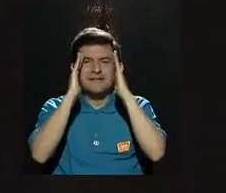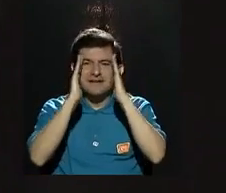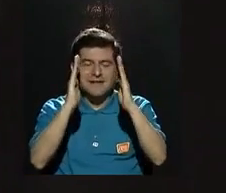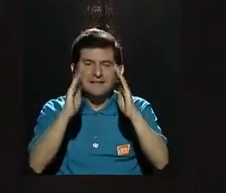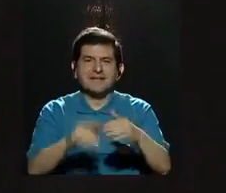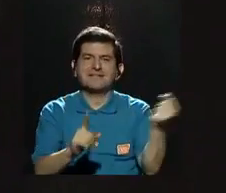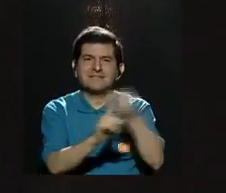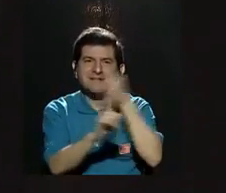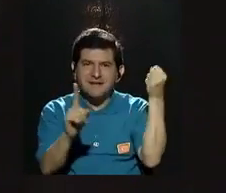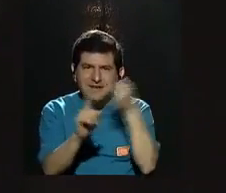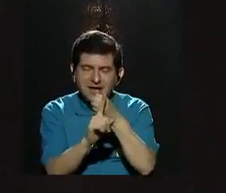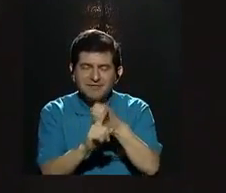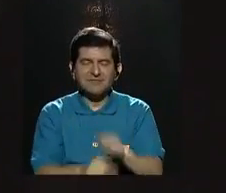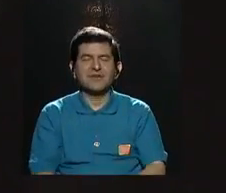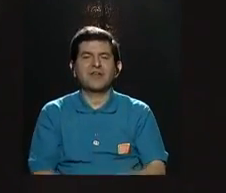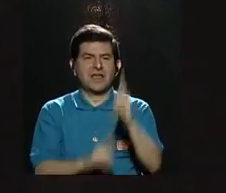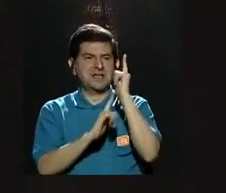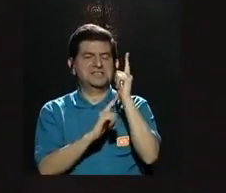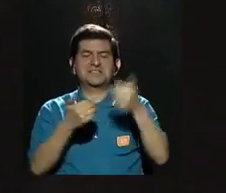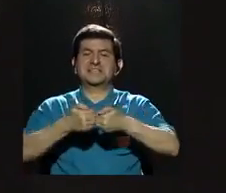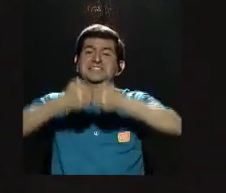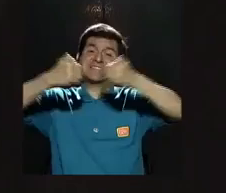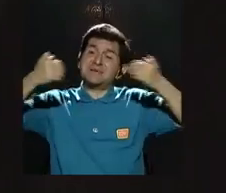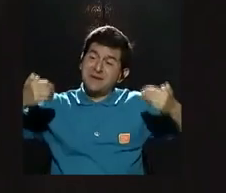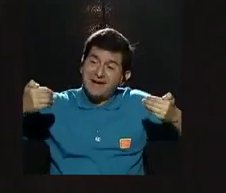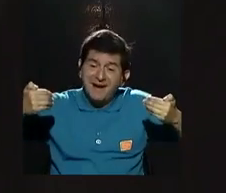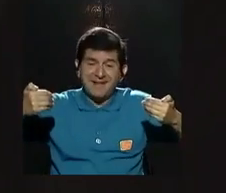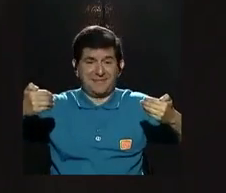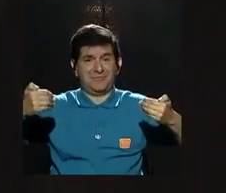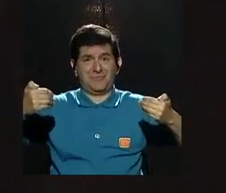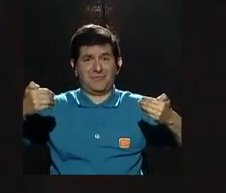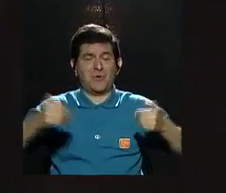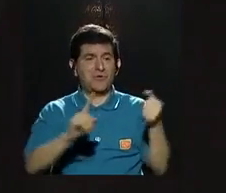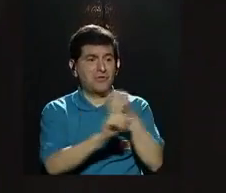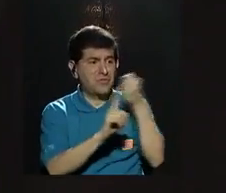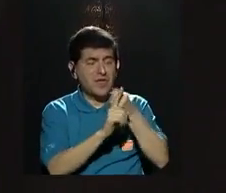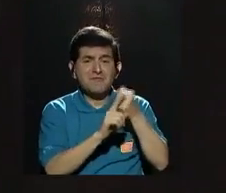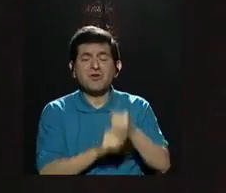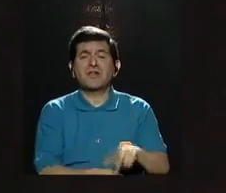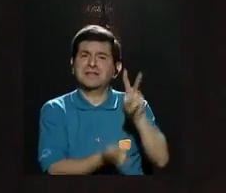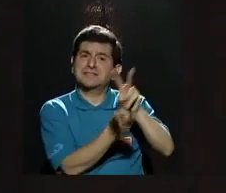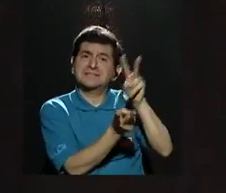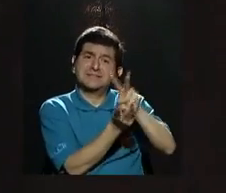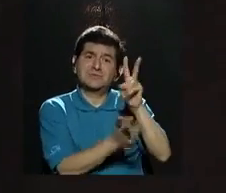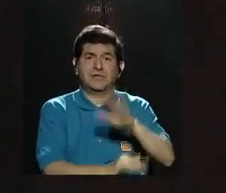entirely separate from sexual violence.